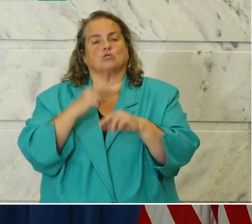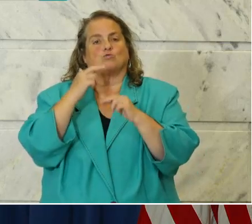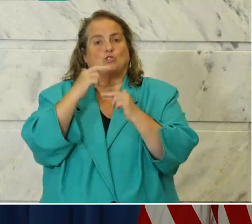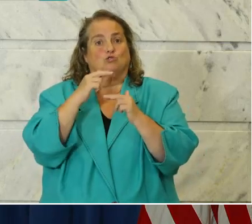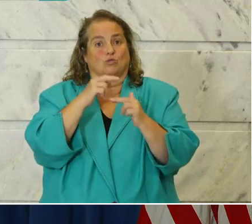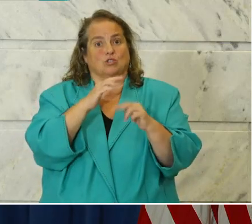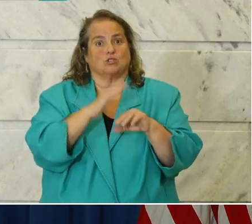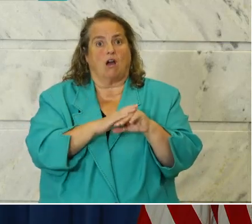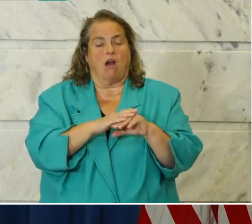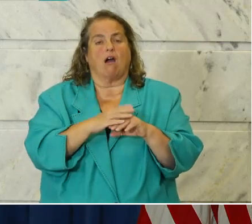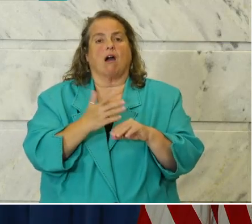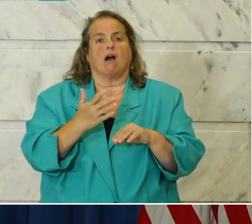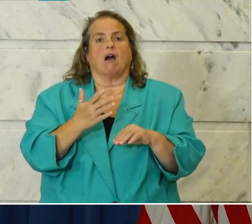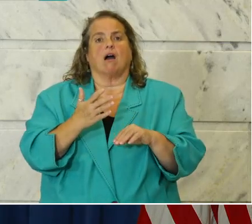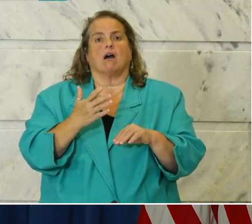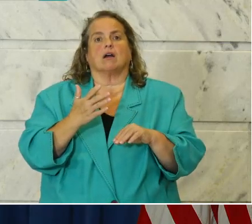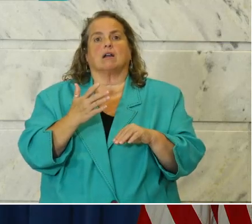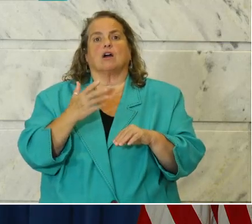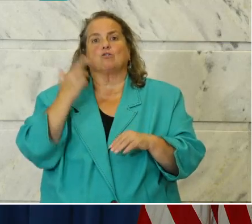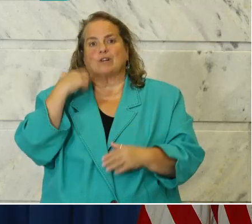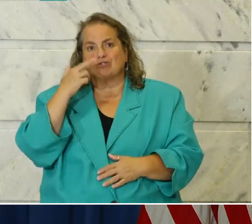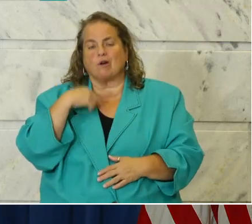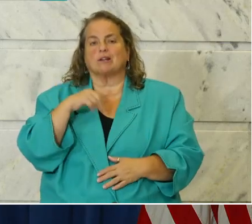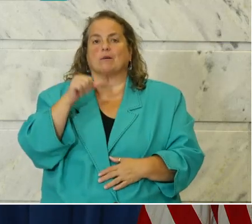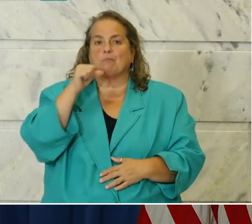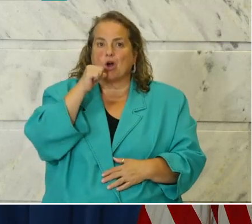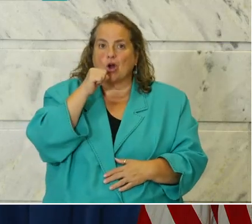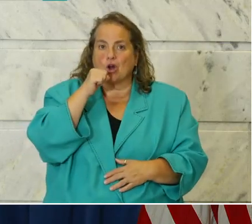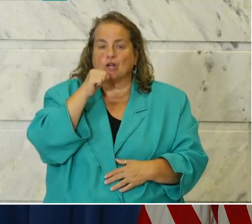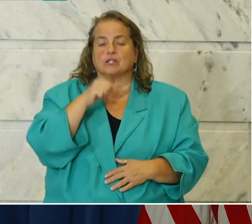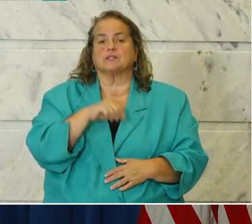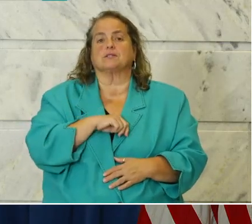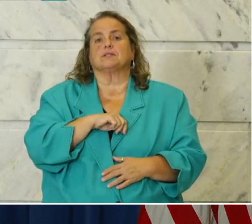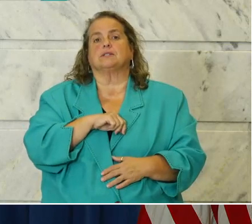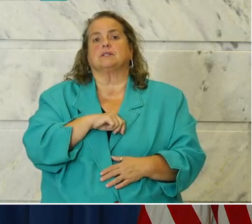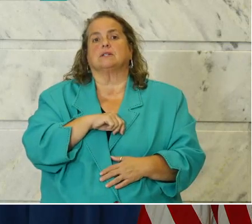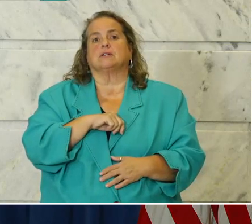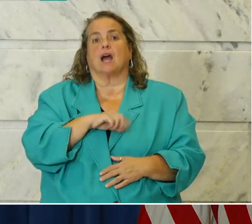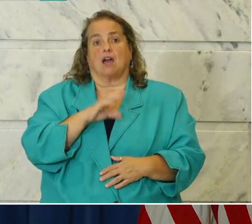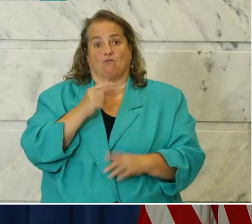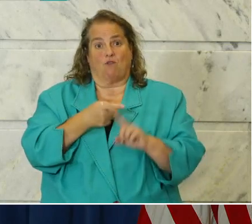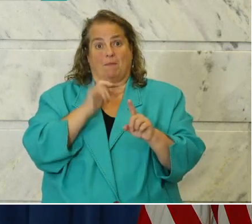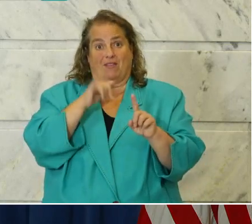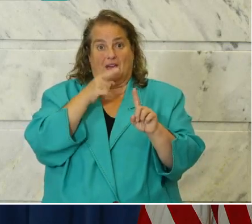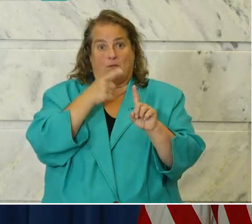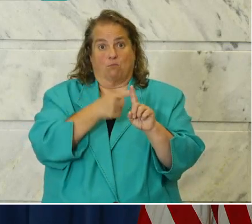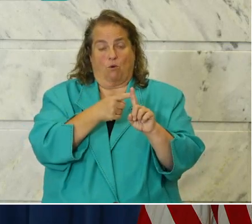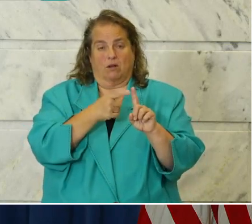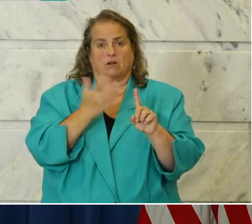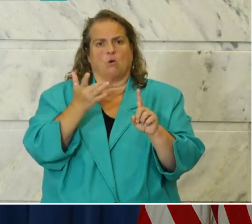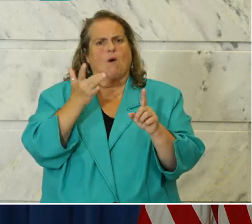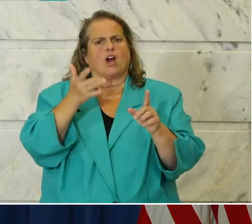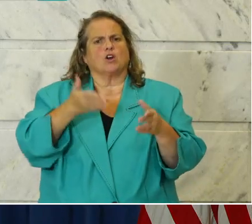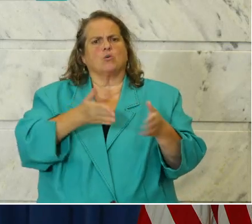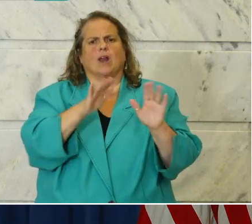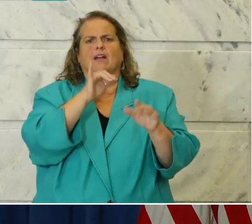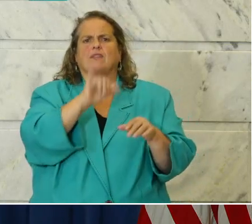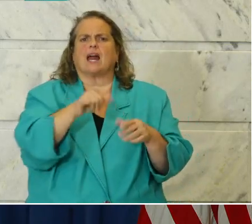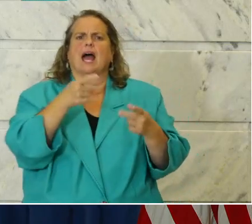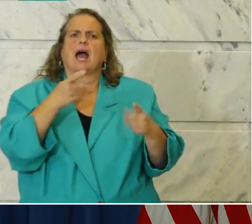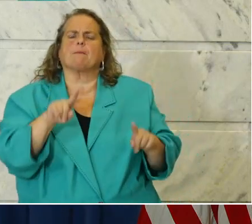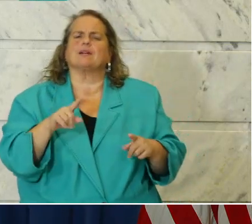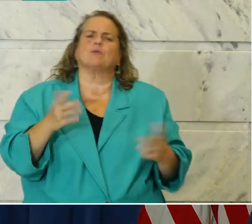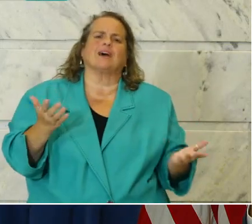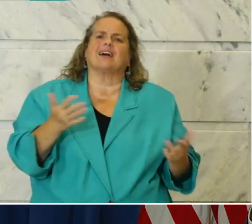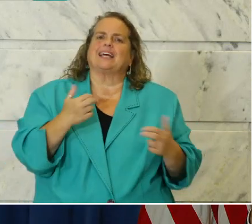restrictions on hospitality industry, restaurants and bars. On that point, people might say, well, why are you letting those happen? You know,